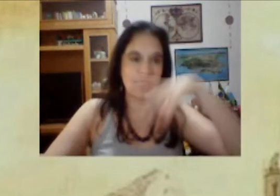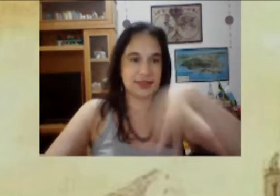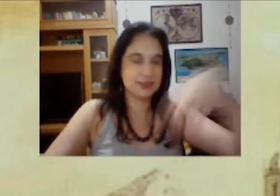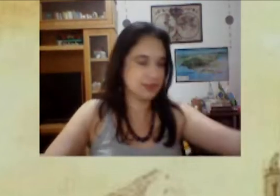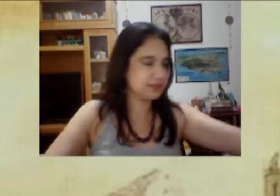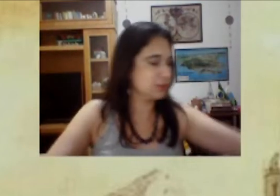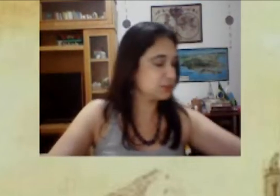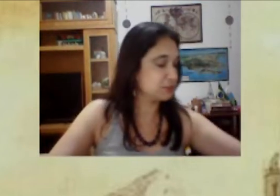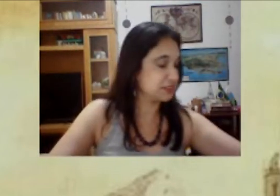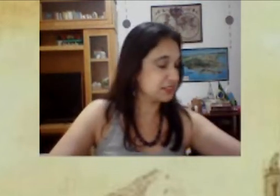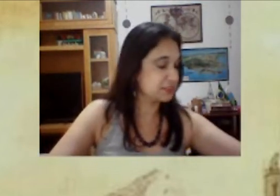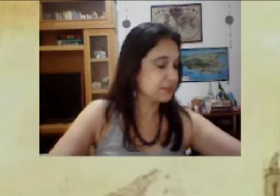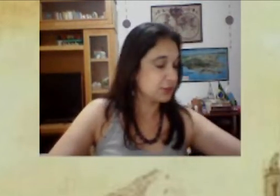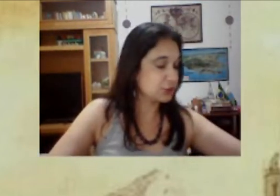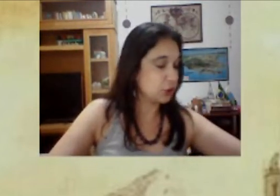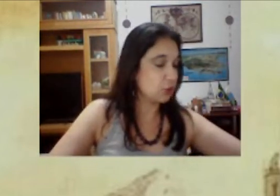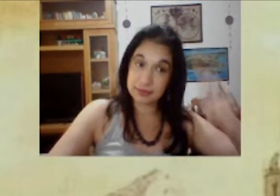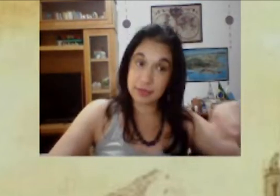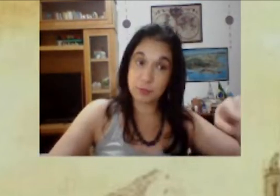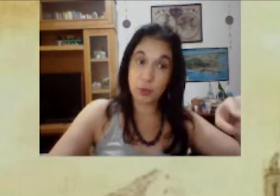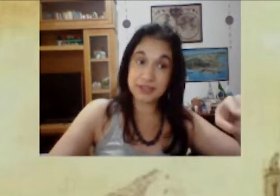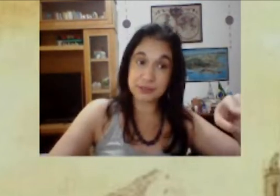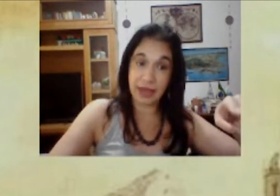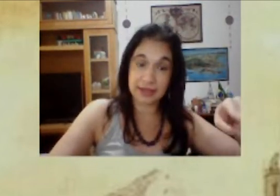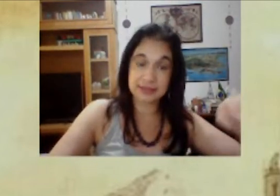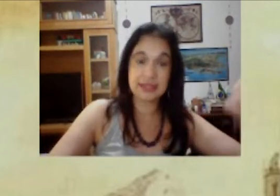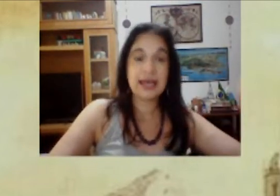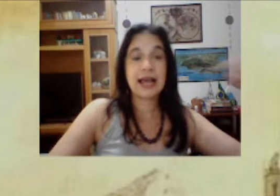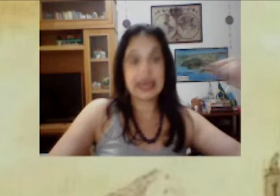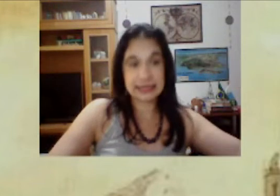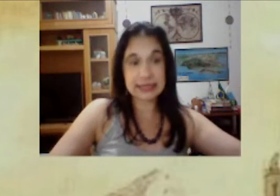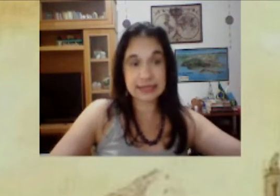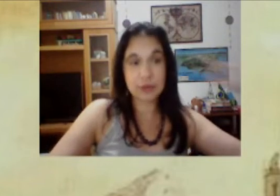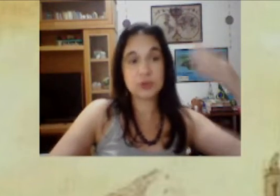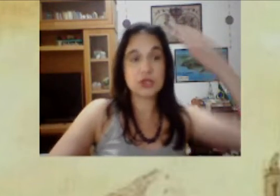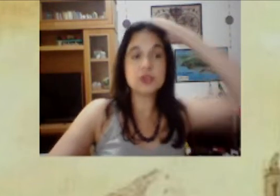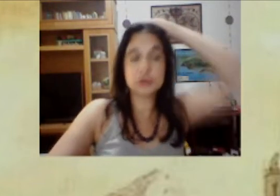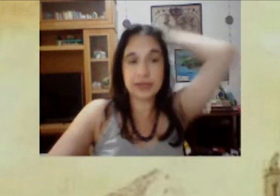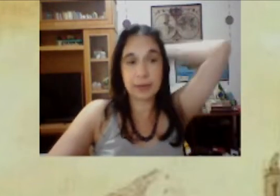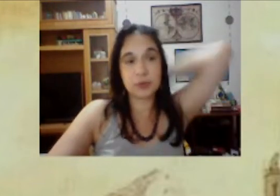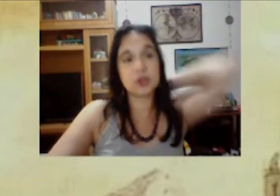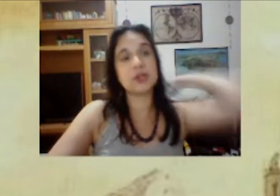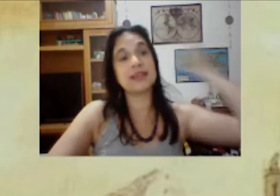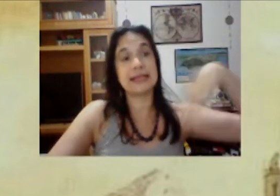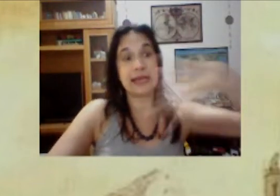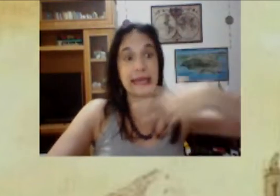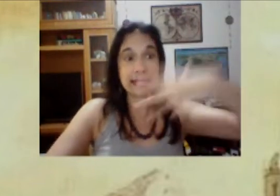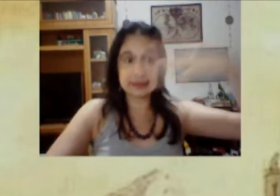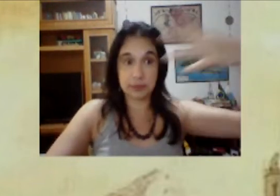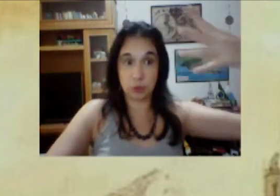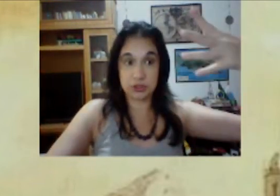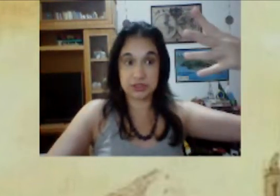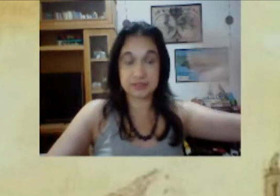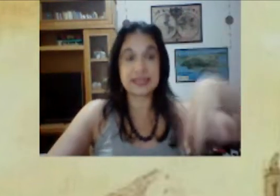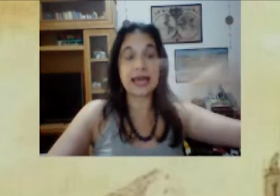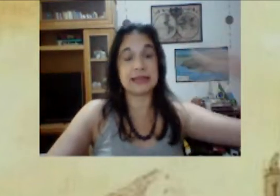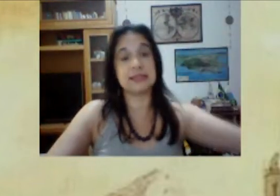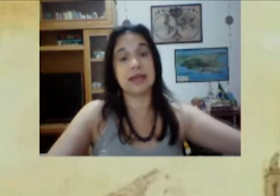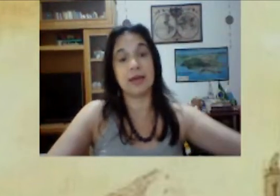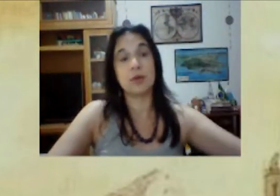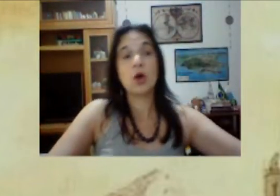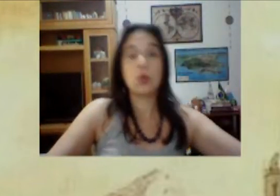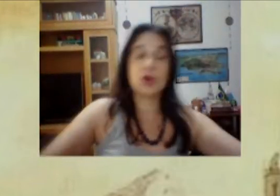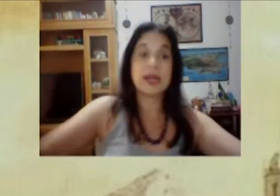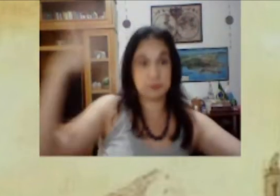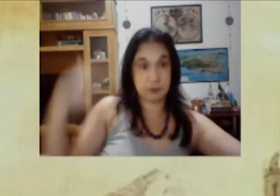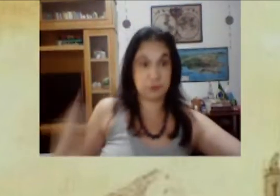let's go back to the serious business. So in point of fact, Catete was also a neighborhood that gained importance at this